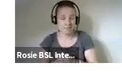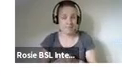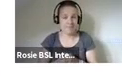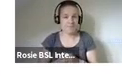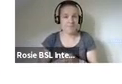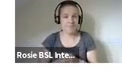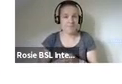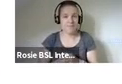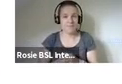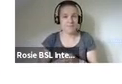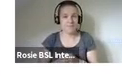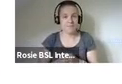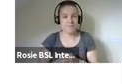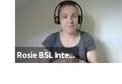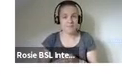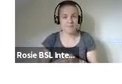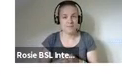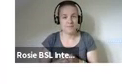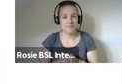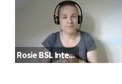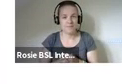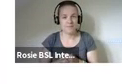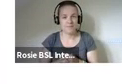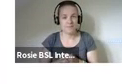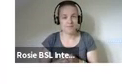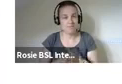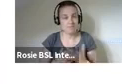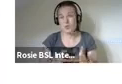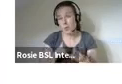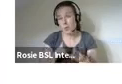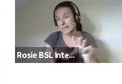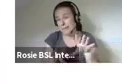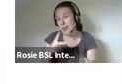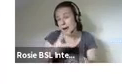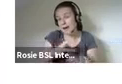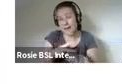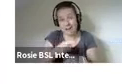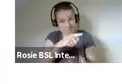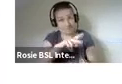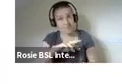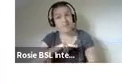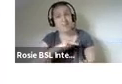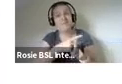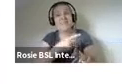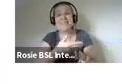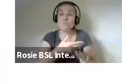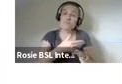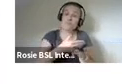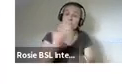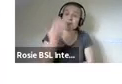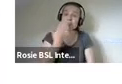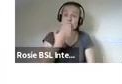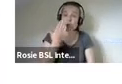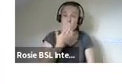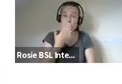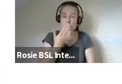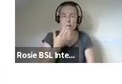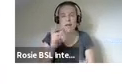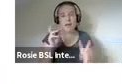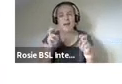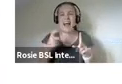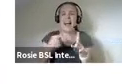And as with Swaziland, here is a visit by the preschool, the kindergarten in